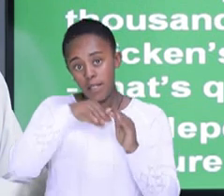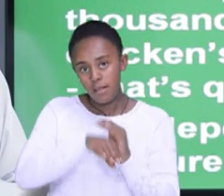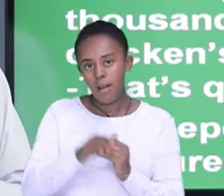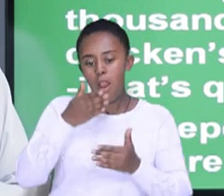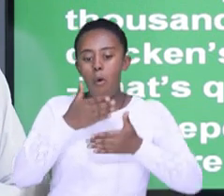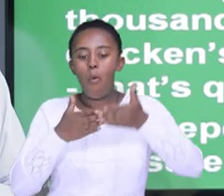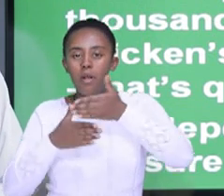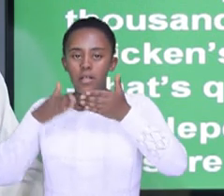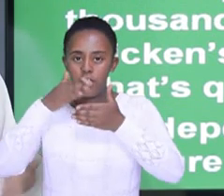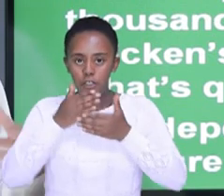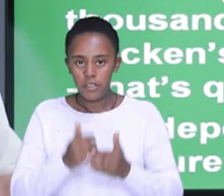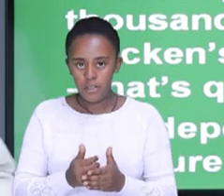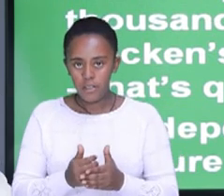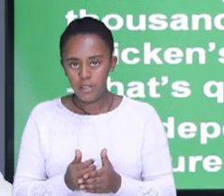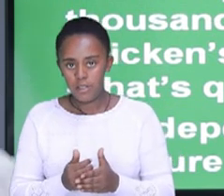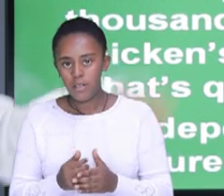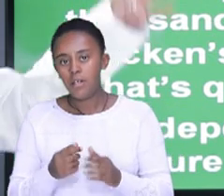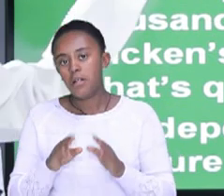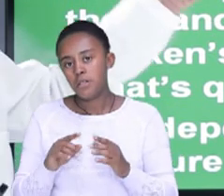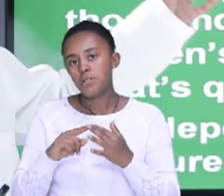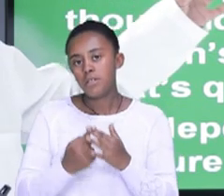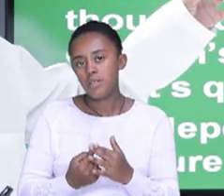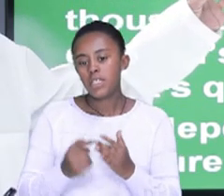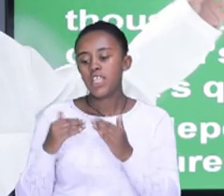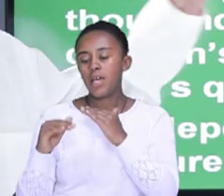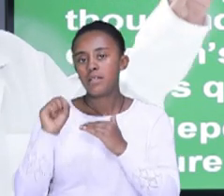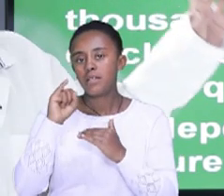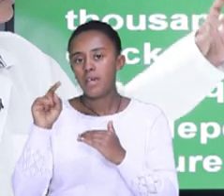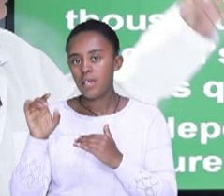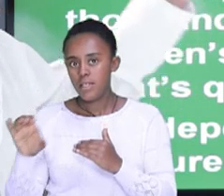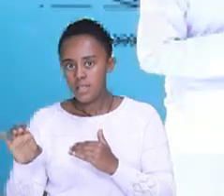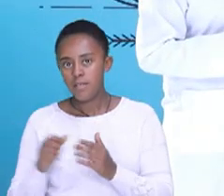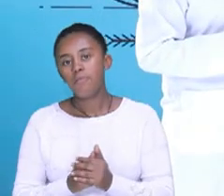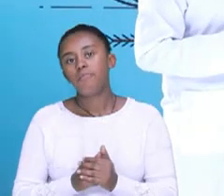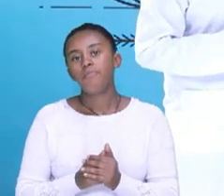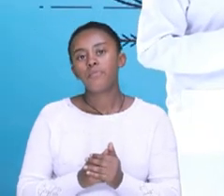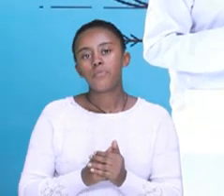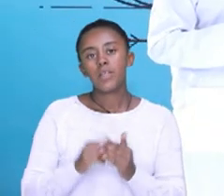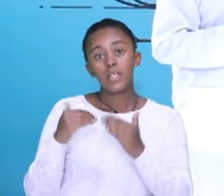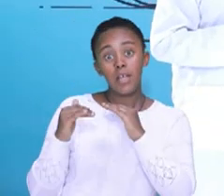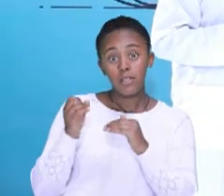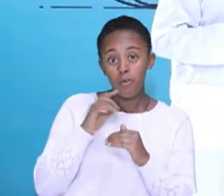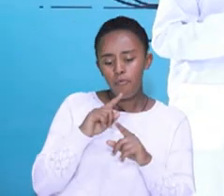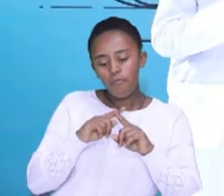internal organization. Let's start from their size. As we said, size of